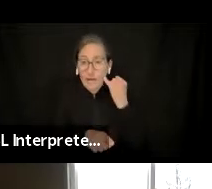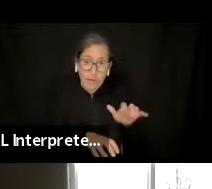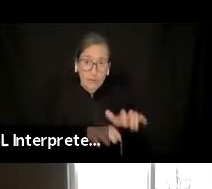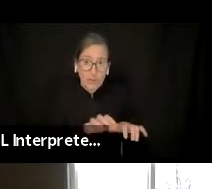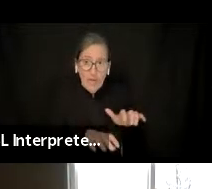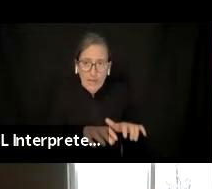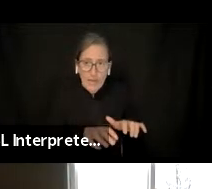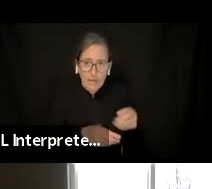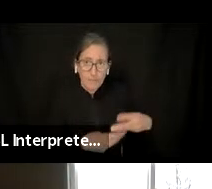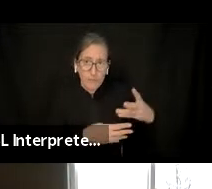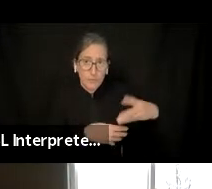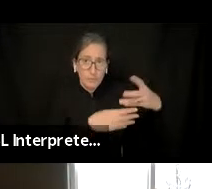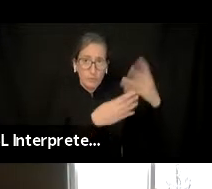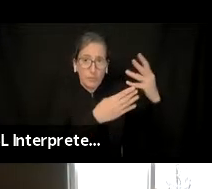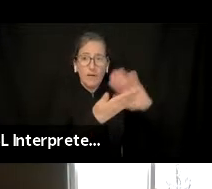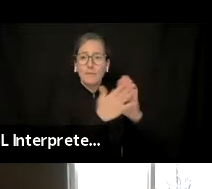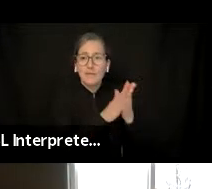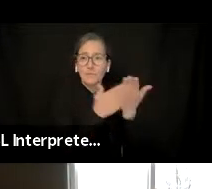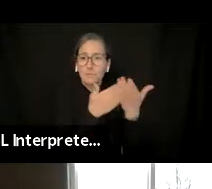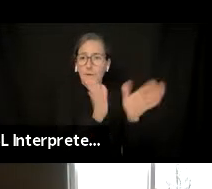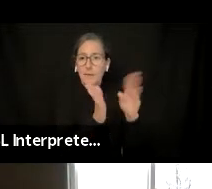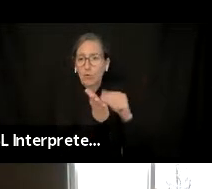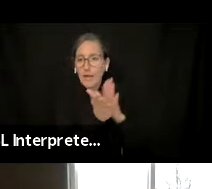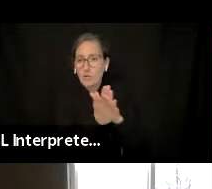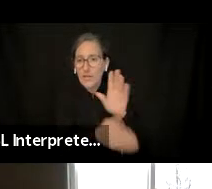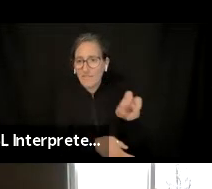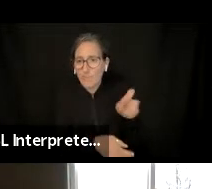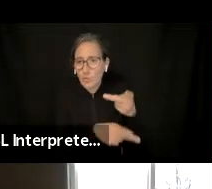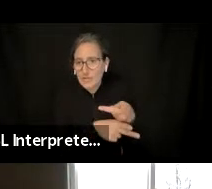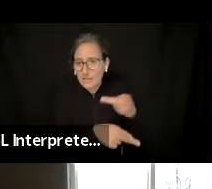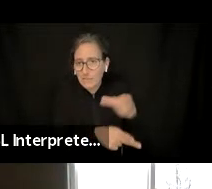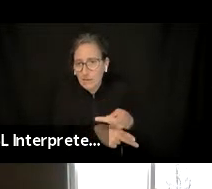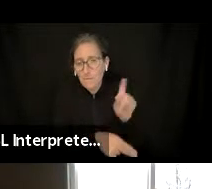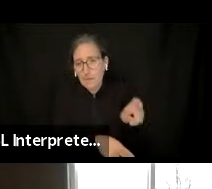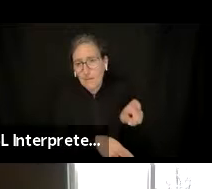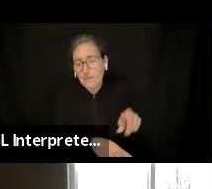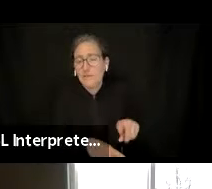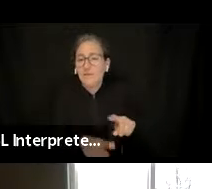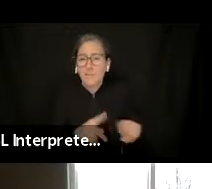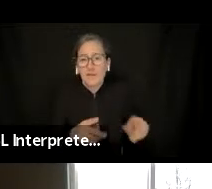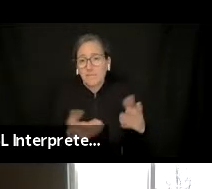a one question well over my knowledge base,